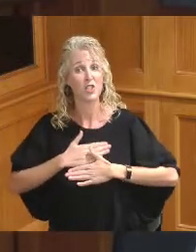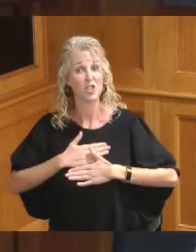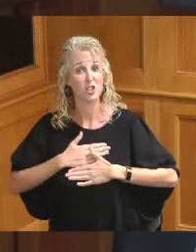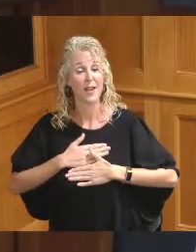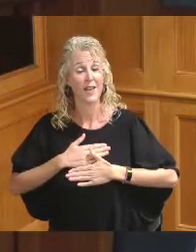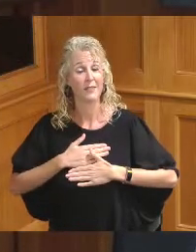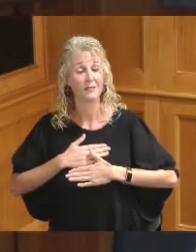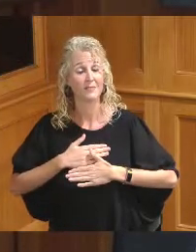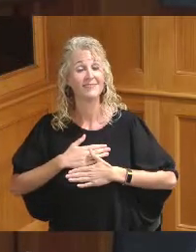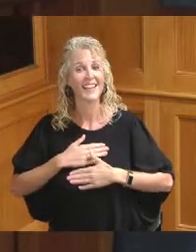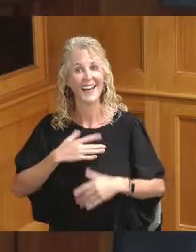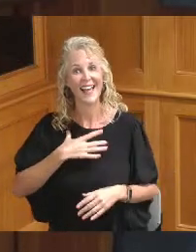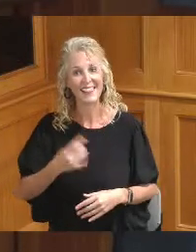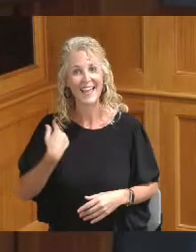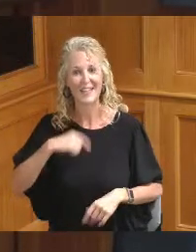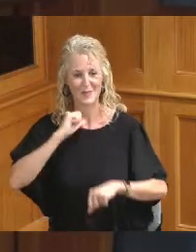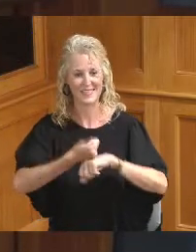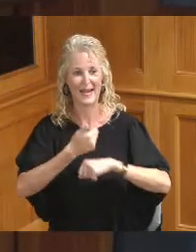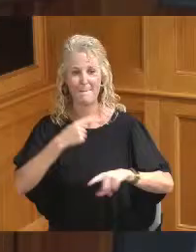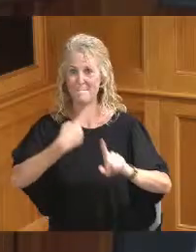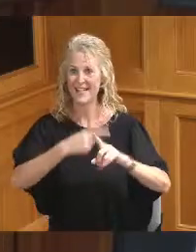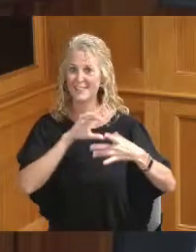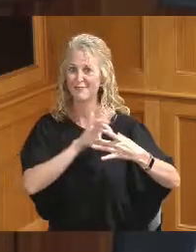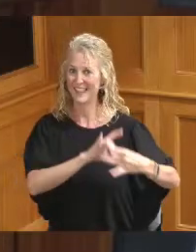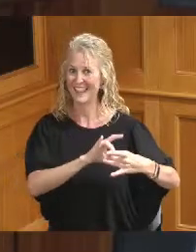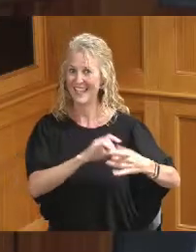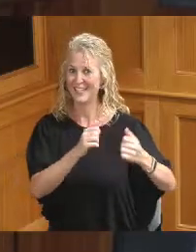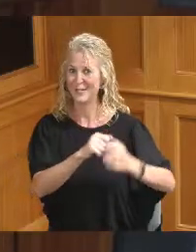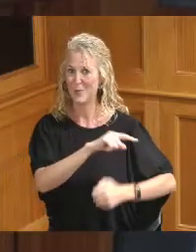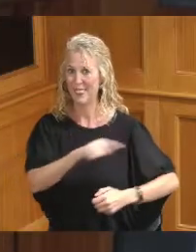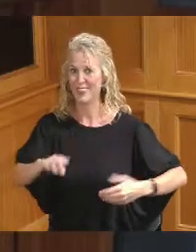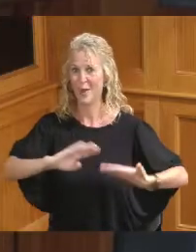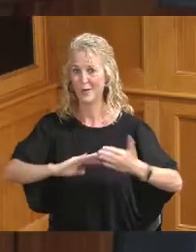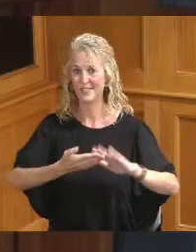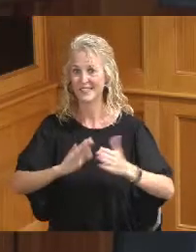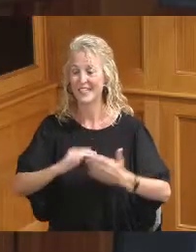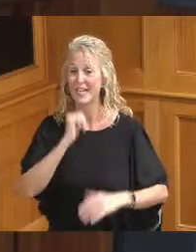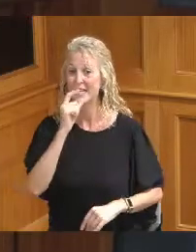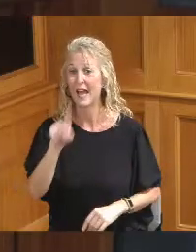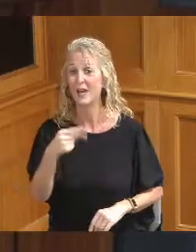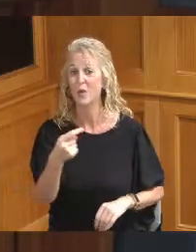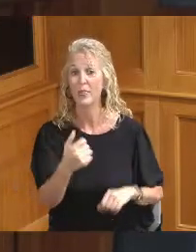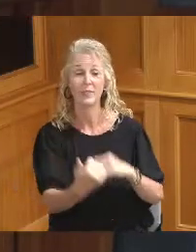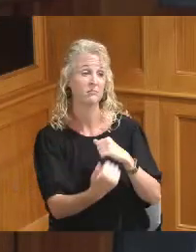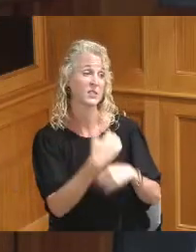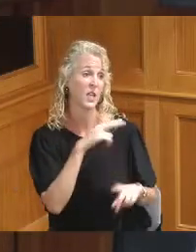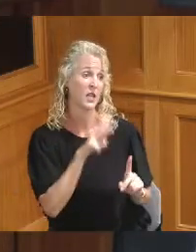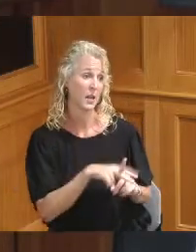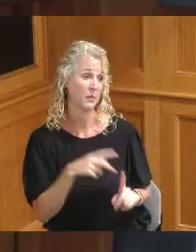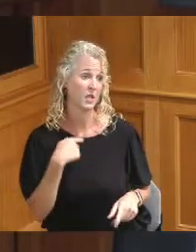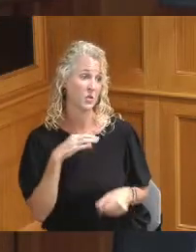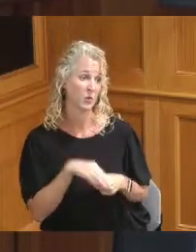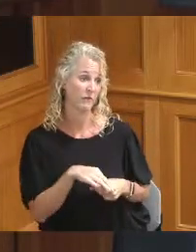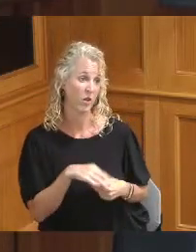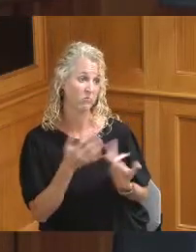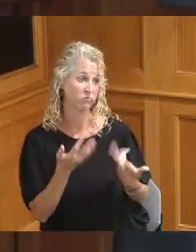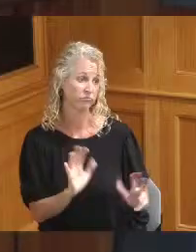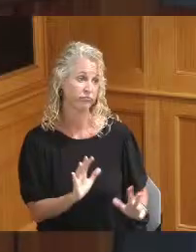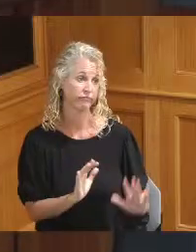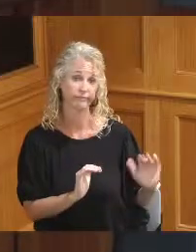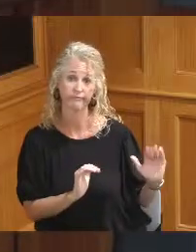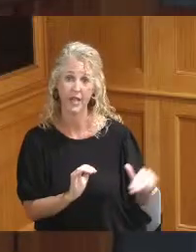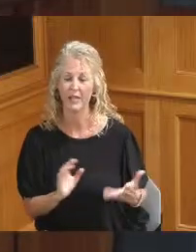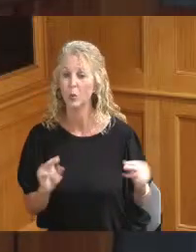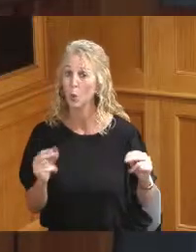the fact that we're building a relationship. It's not just send the application in, we vote for it, and then you're